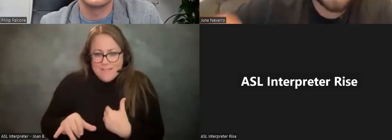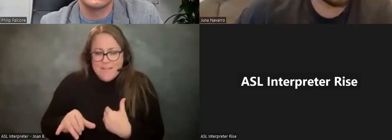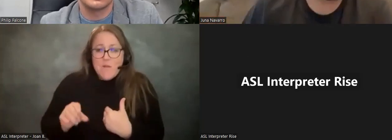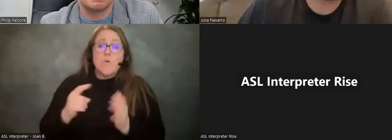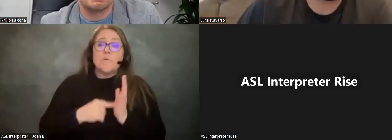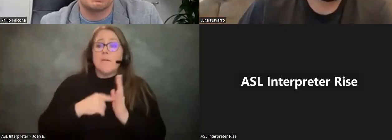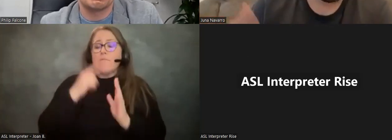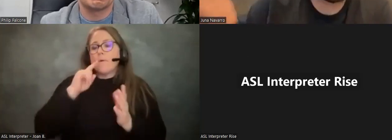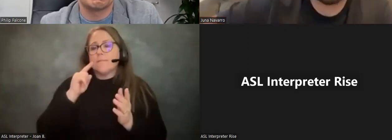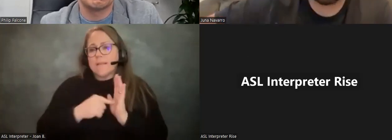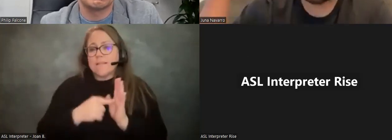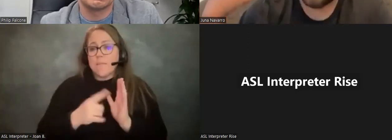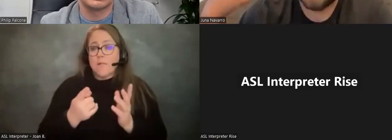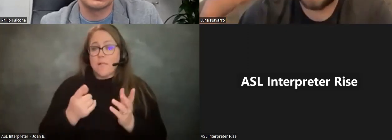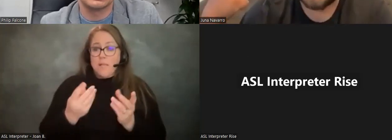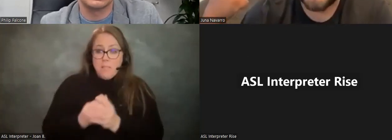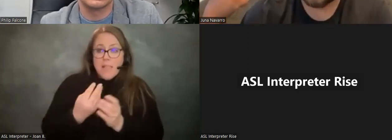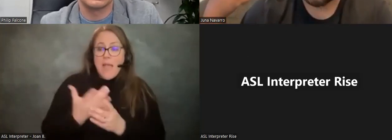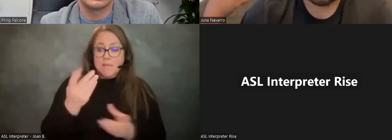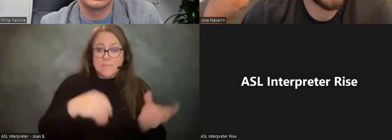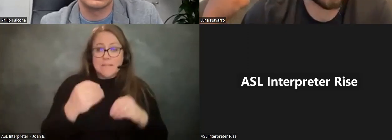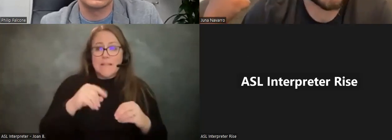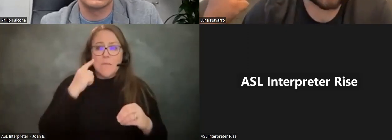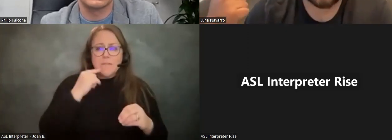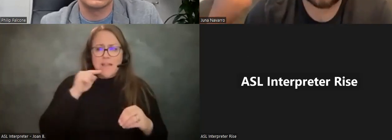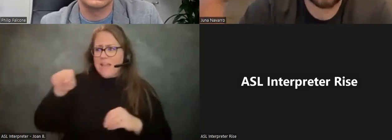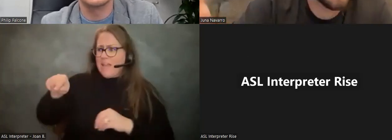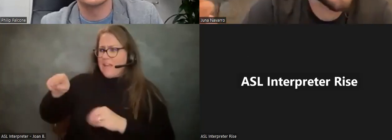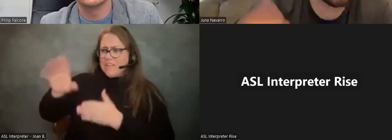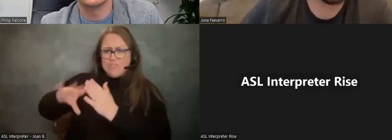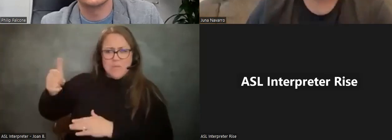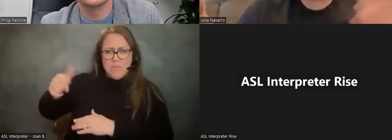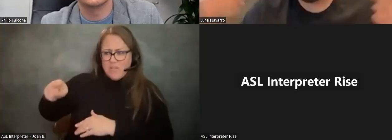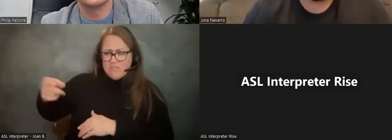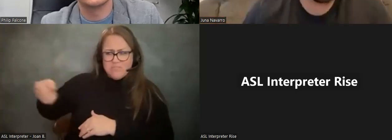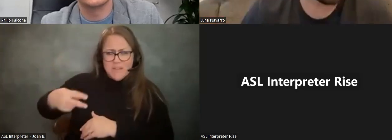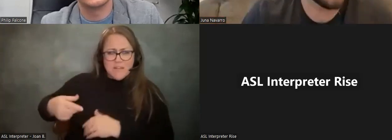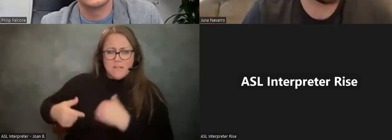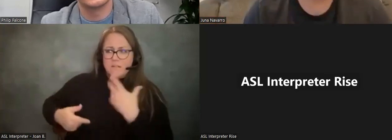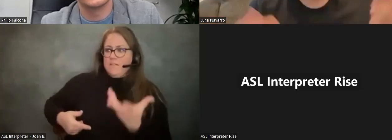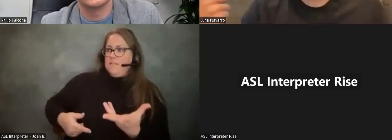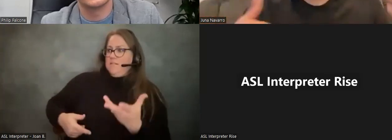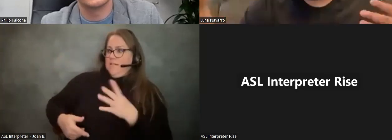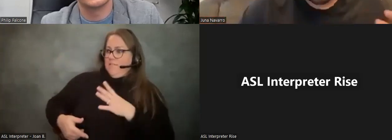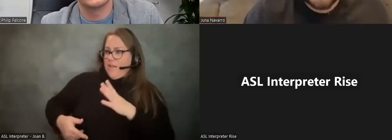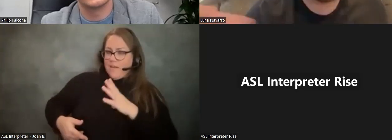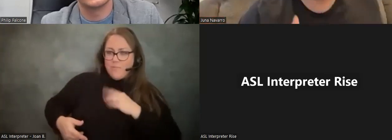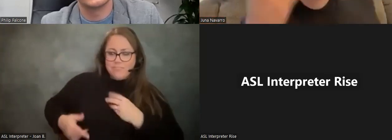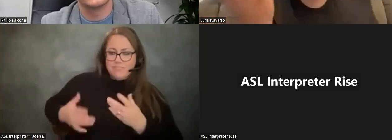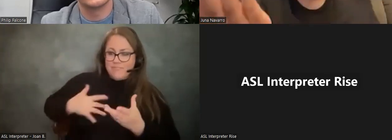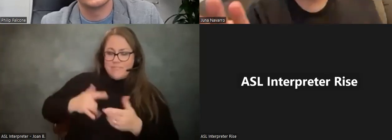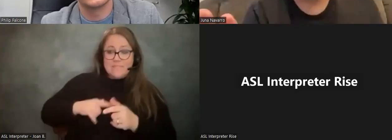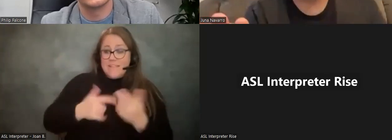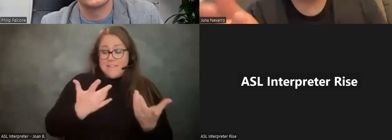some gardening for someone. Well, they're going to say, well, the gardener next door is doing it for cheaper and they do a better job than you. It's like, dang, okay, so you lost. Move on to the next